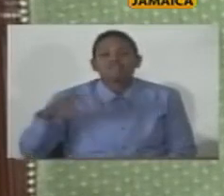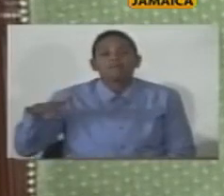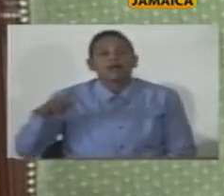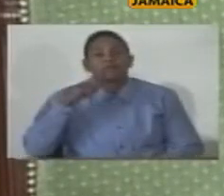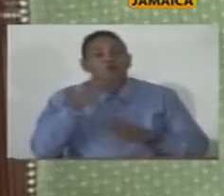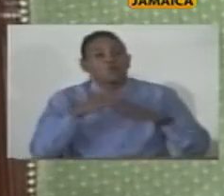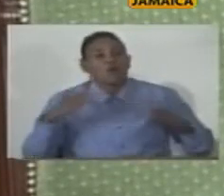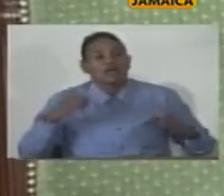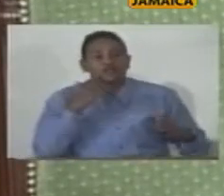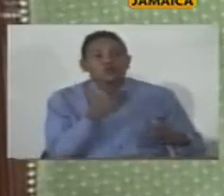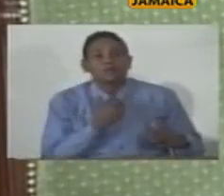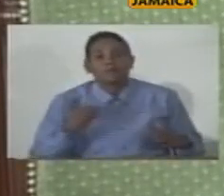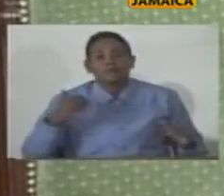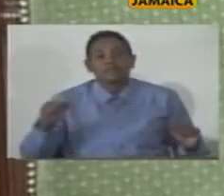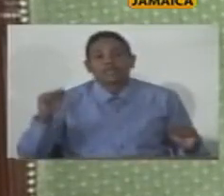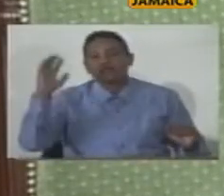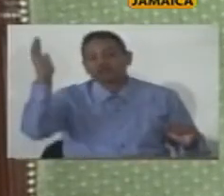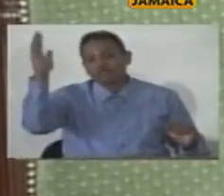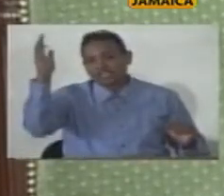can make her presentation.